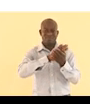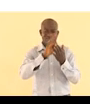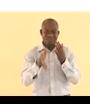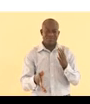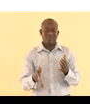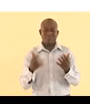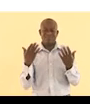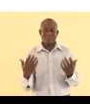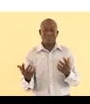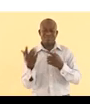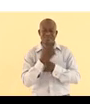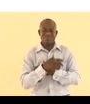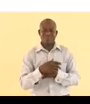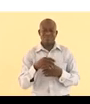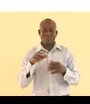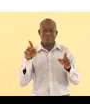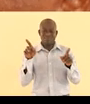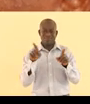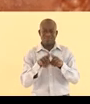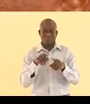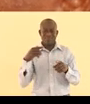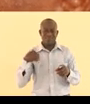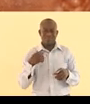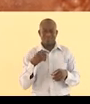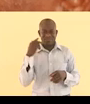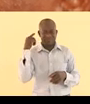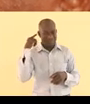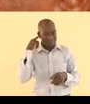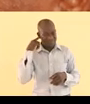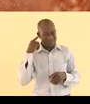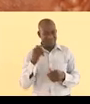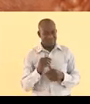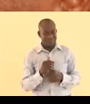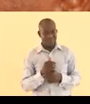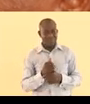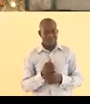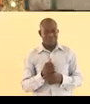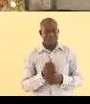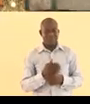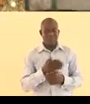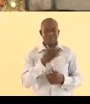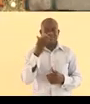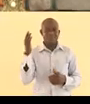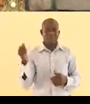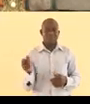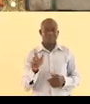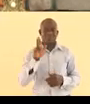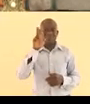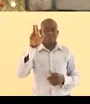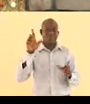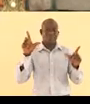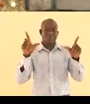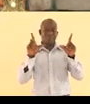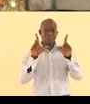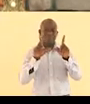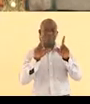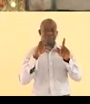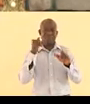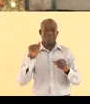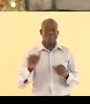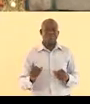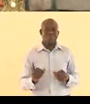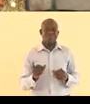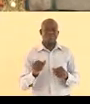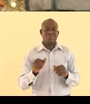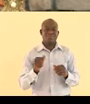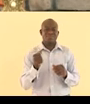even as you listen. Luke chapter 4 verse 21. There were three levels of reaction